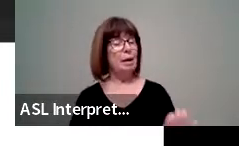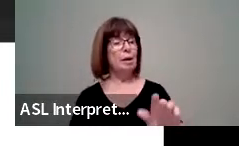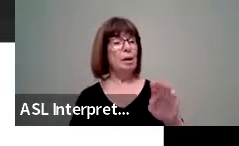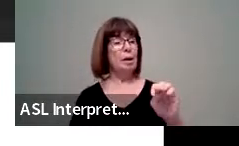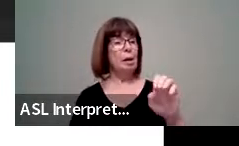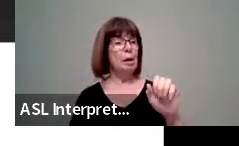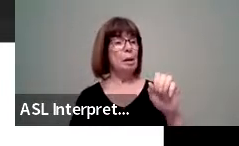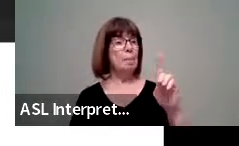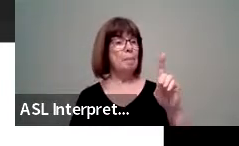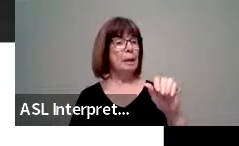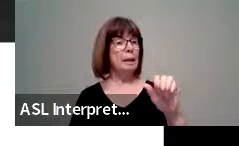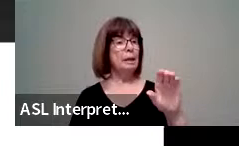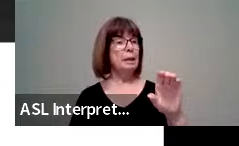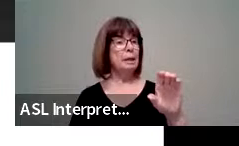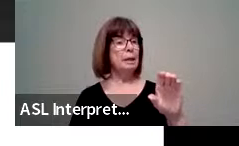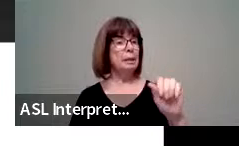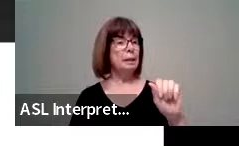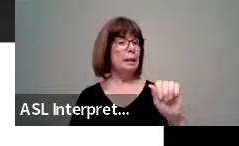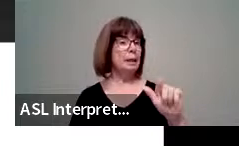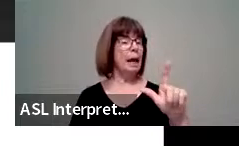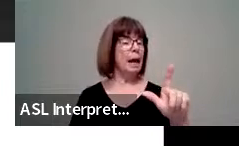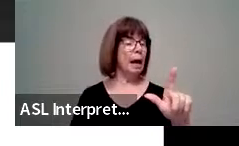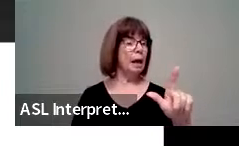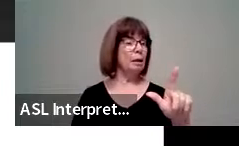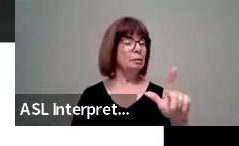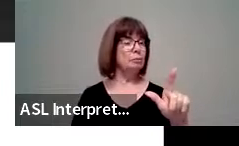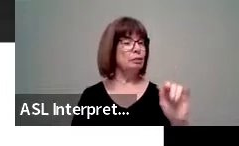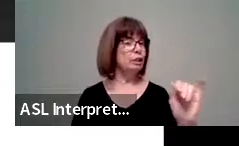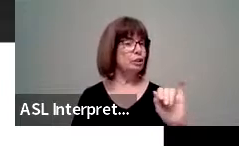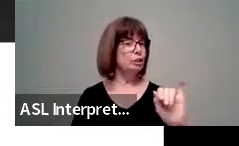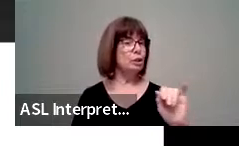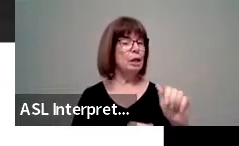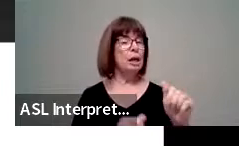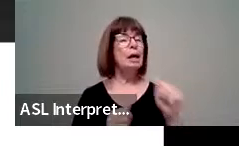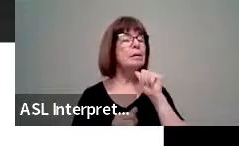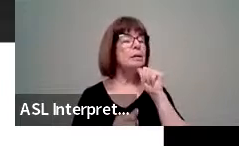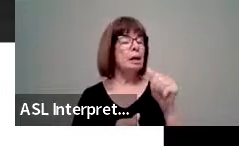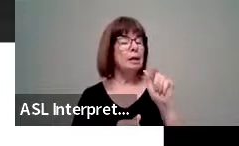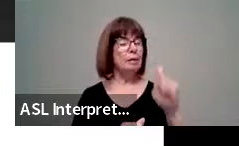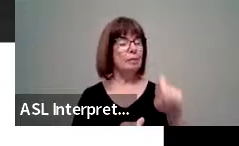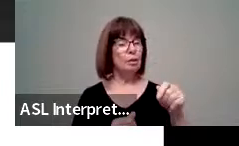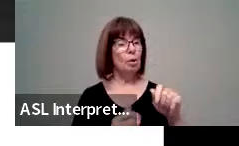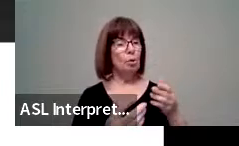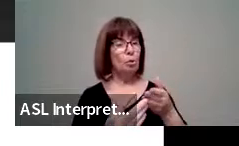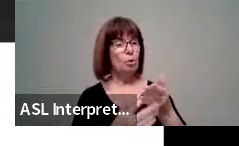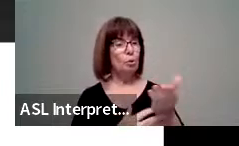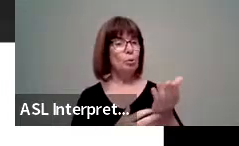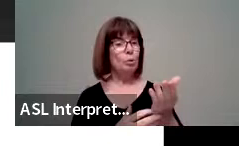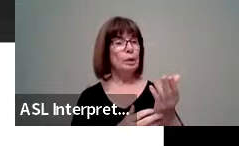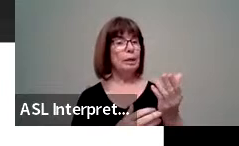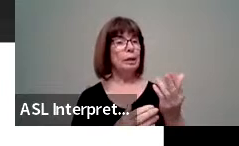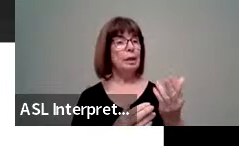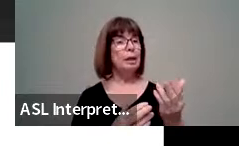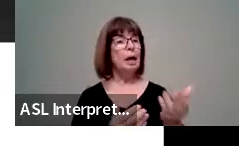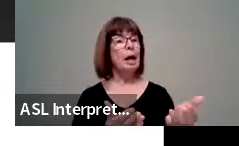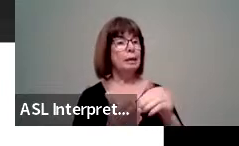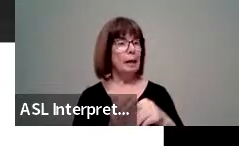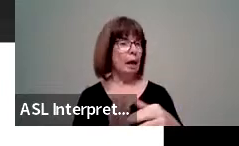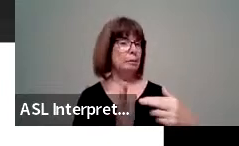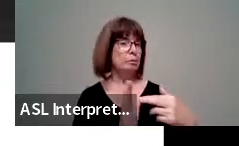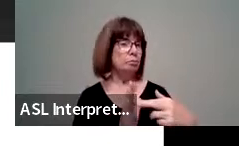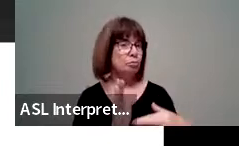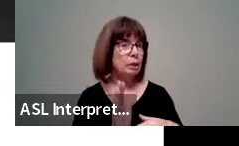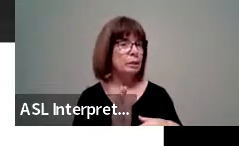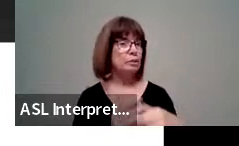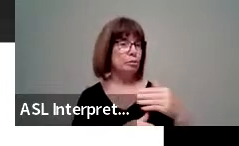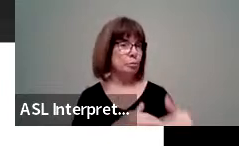called Medi-Cal coverage without going through some of the regular re-enrollment processes. That is